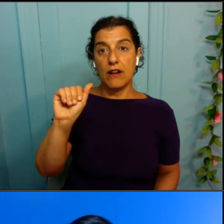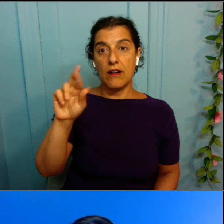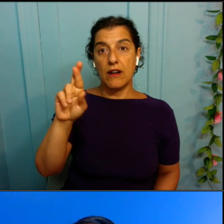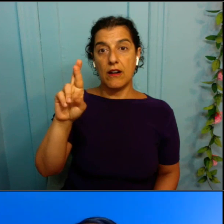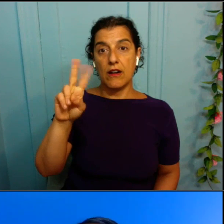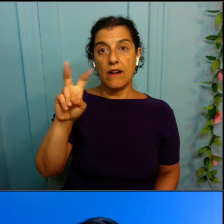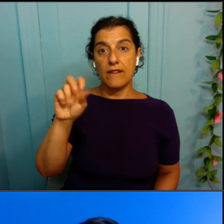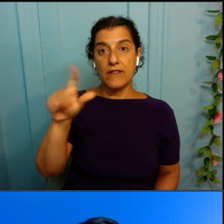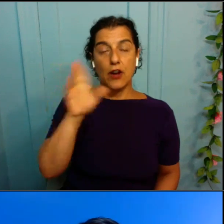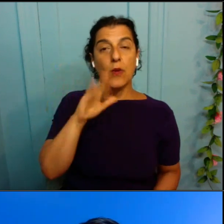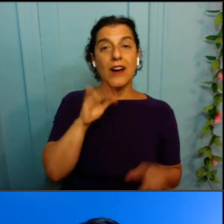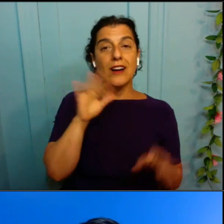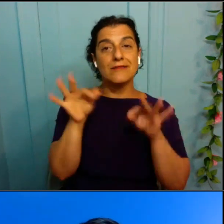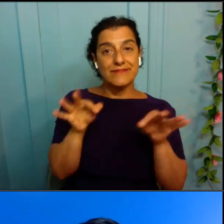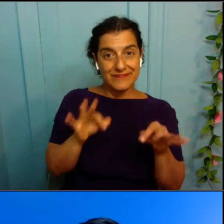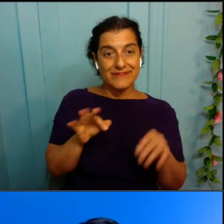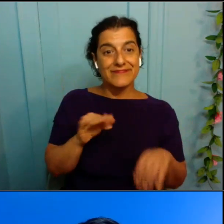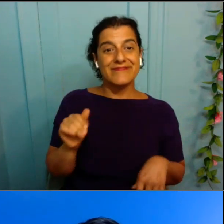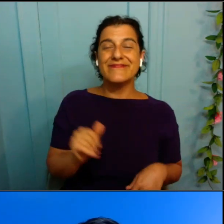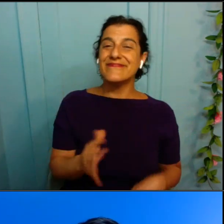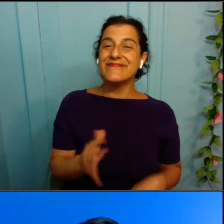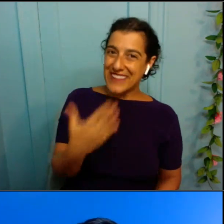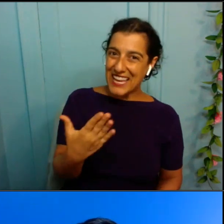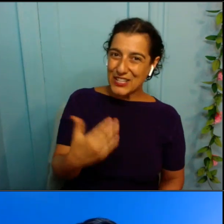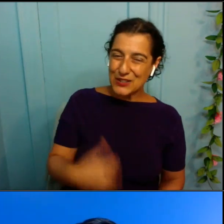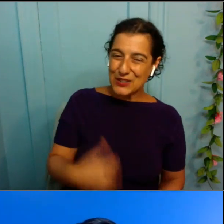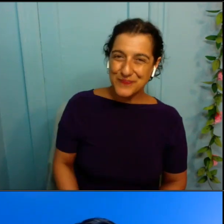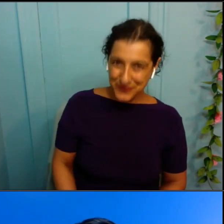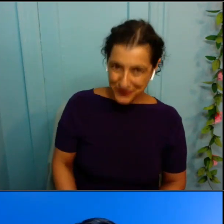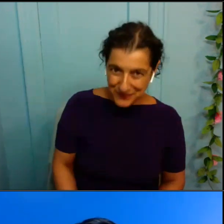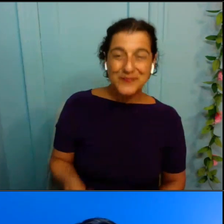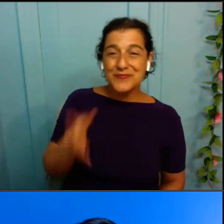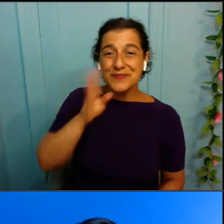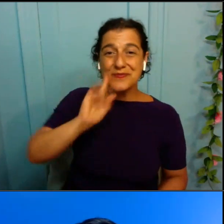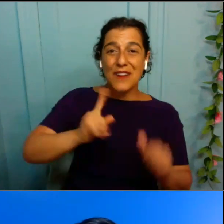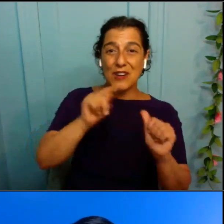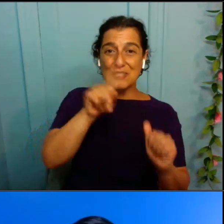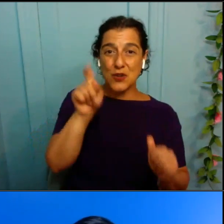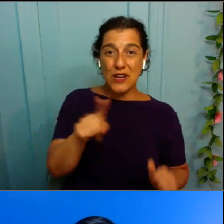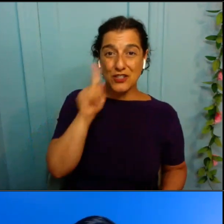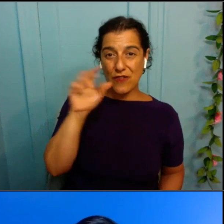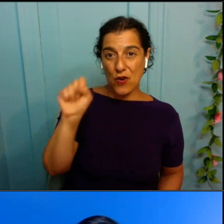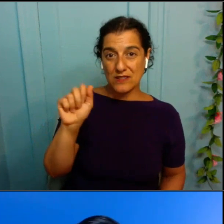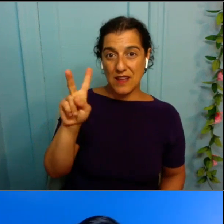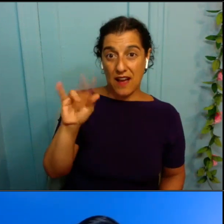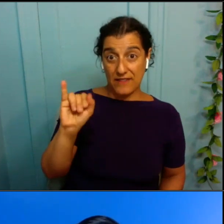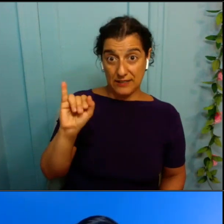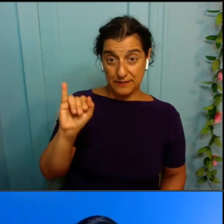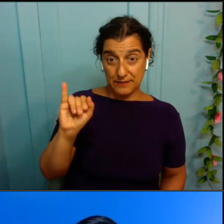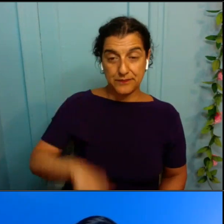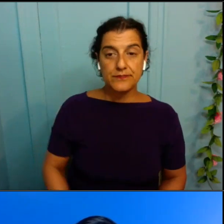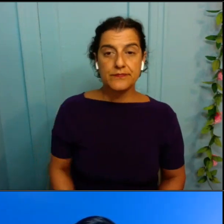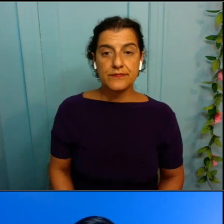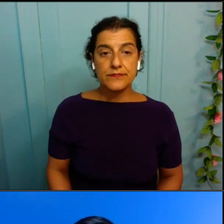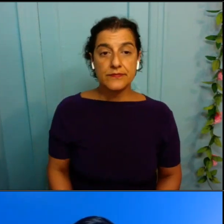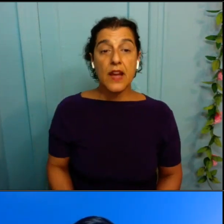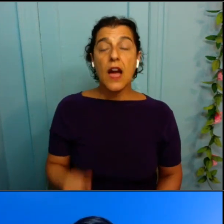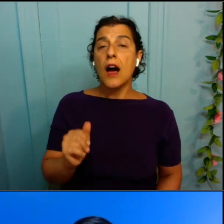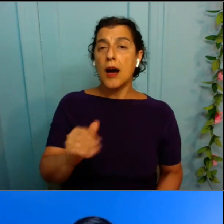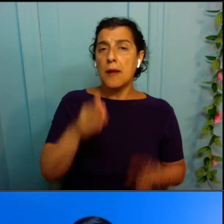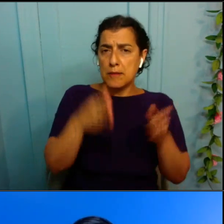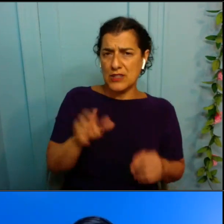Miranda, take it away. Thank you. So our first question is for Savi. And the asker wanted to know, when